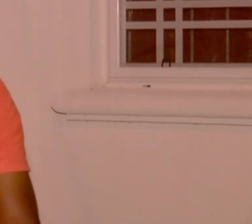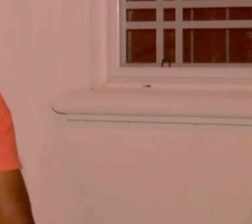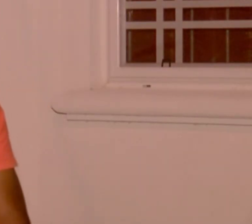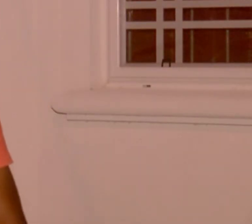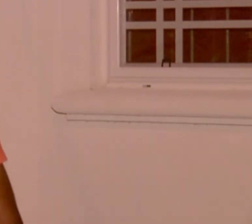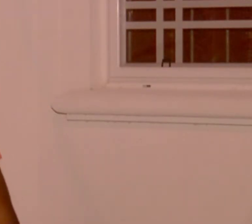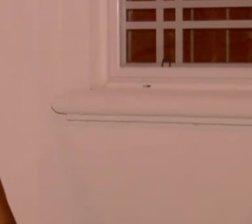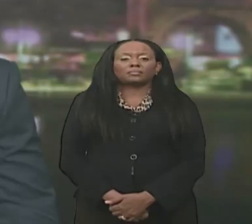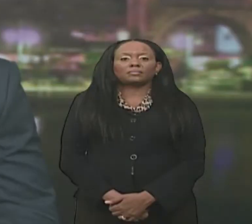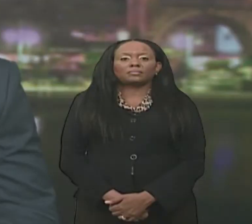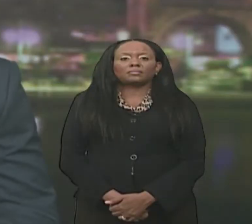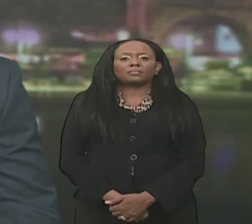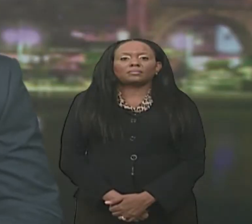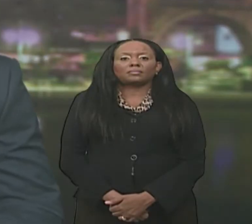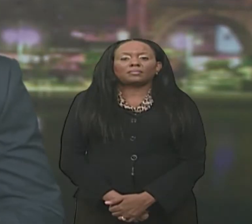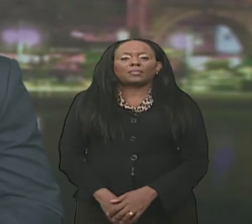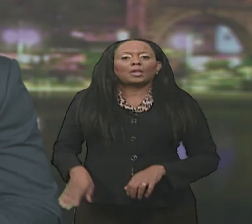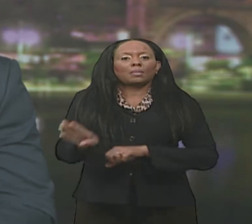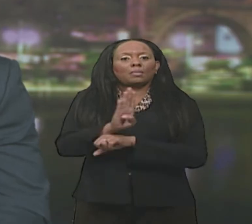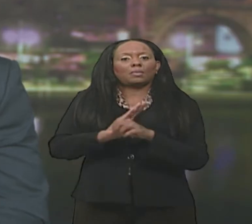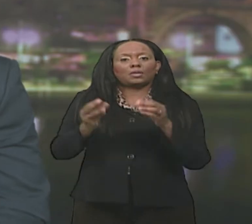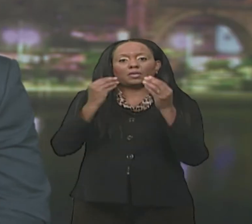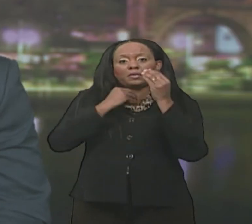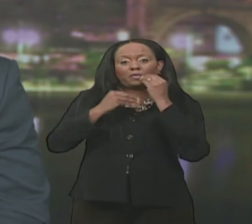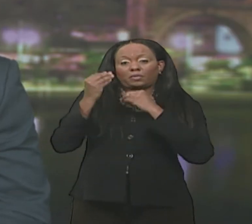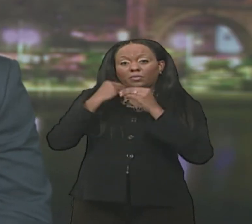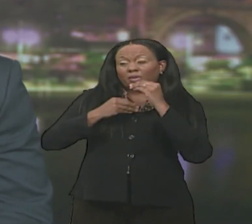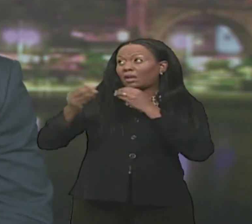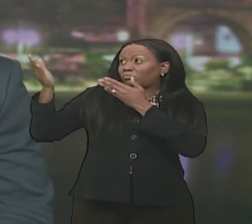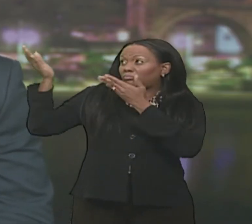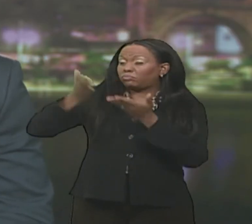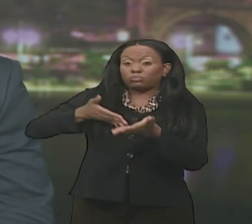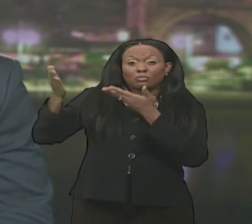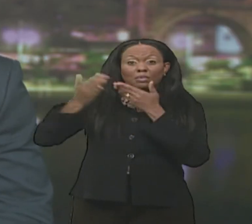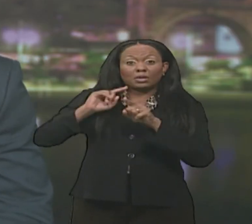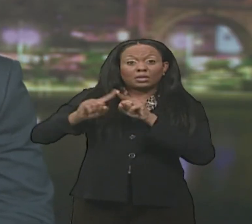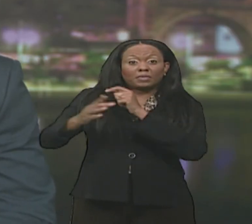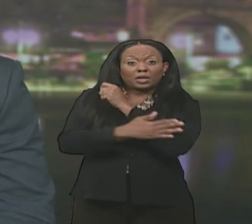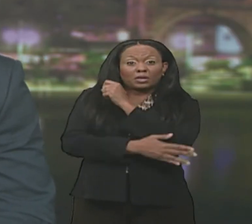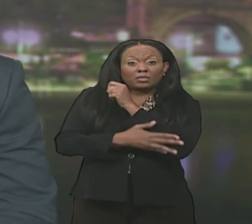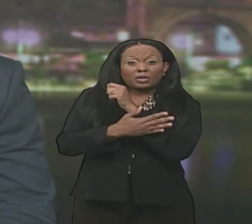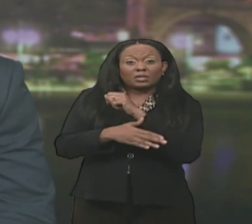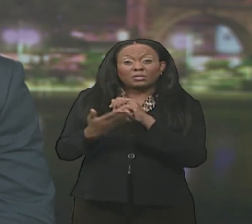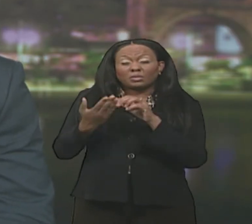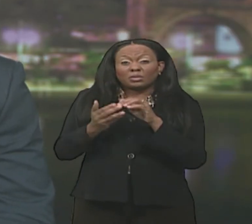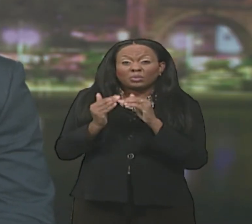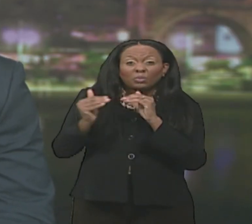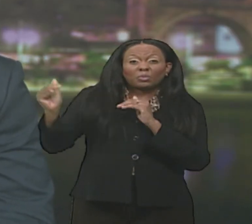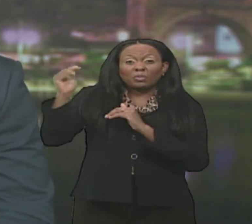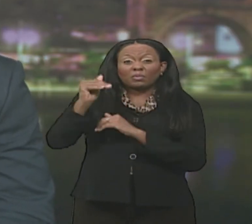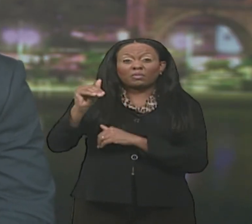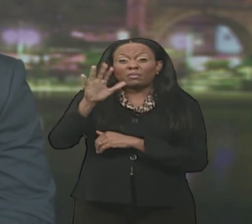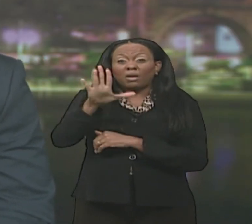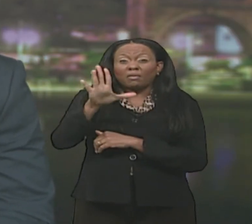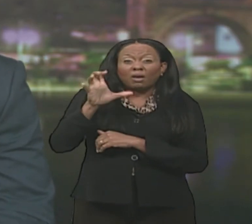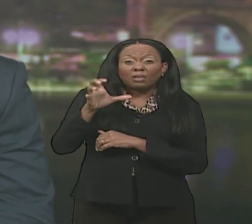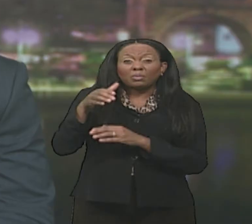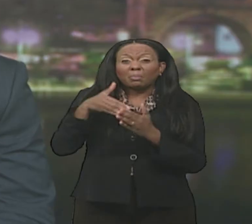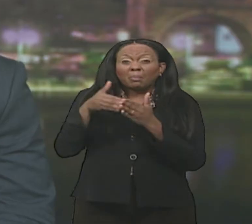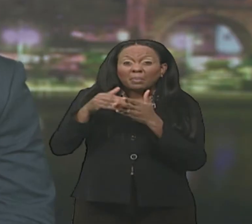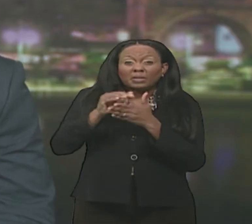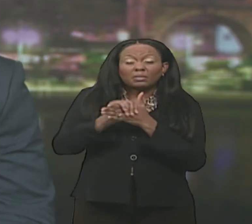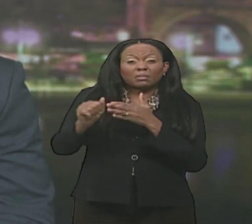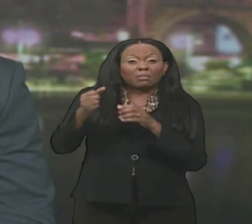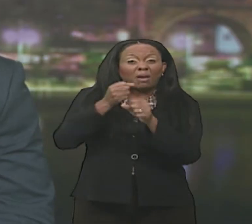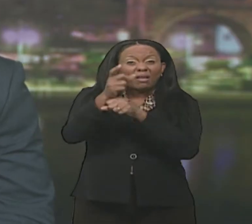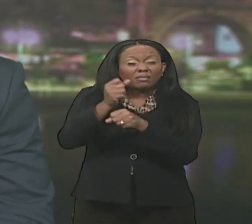stay. With Barbados food import bills said to be in excess of $500 million a year, Solutions